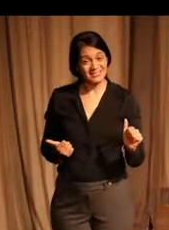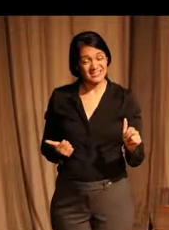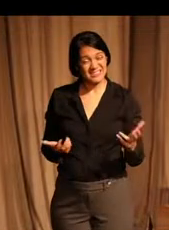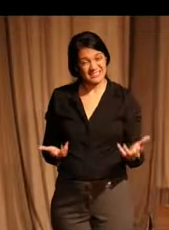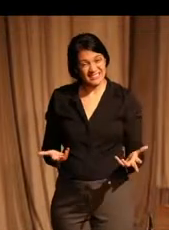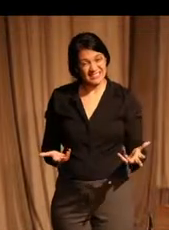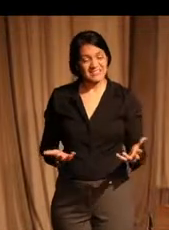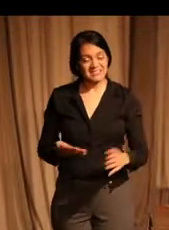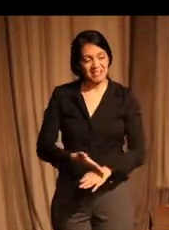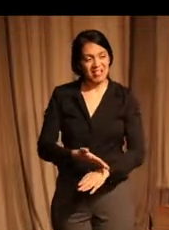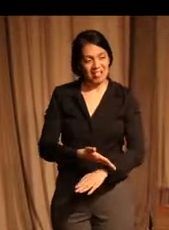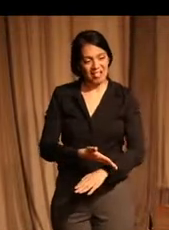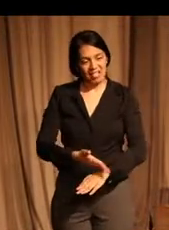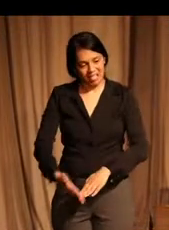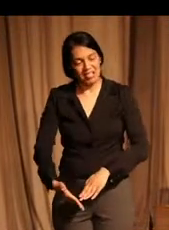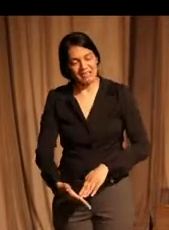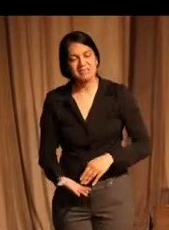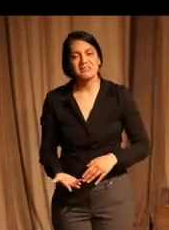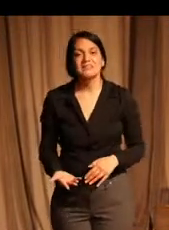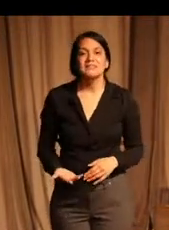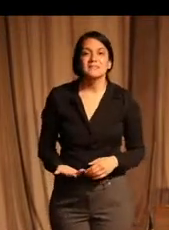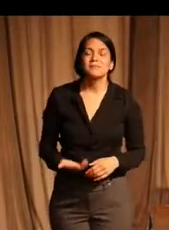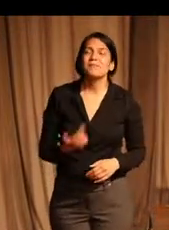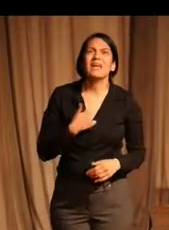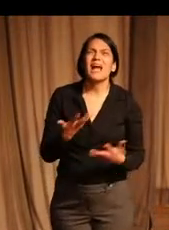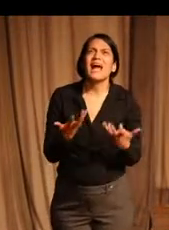But I just want to circle back to the fashions in the